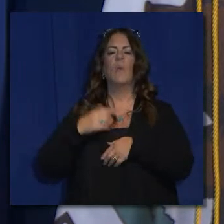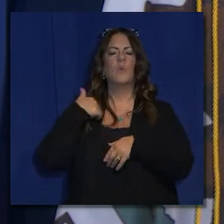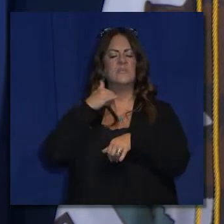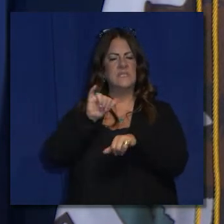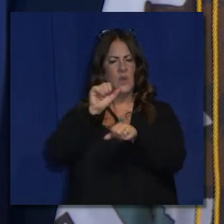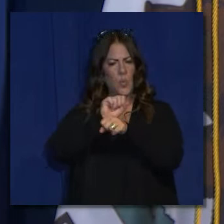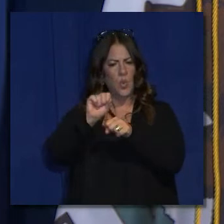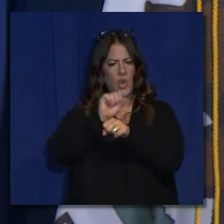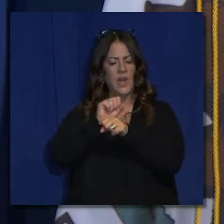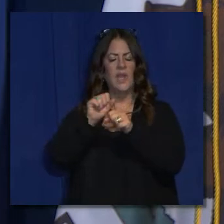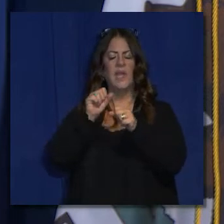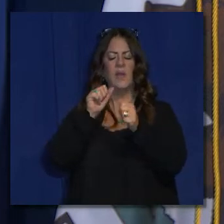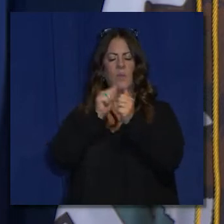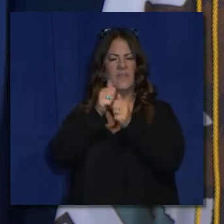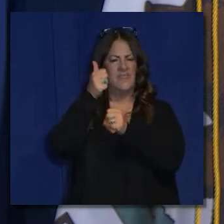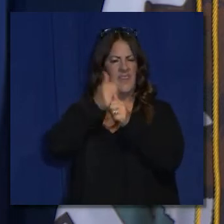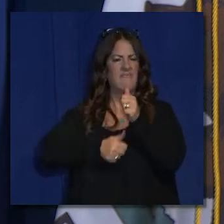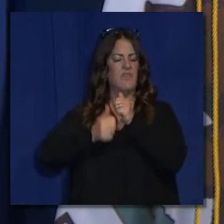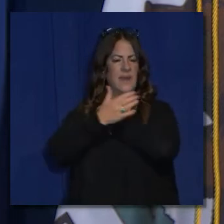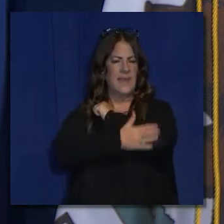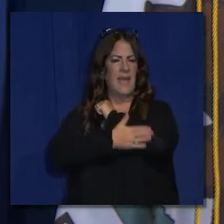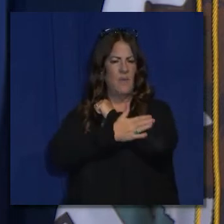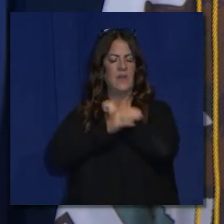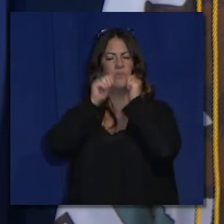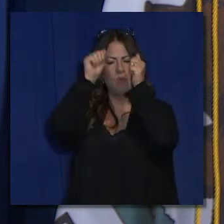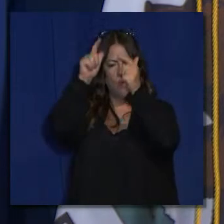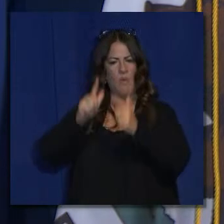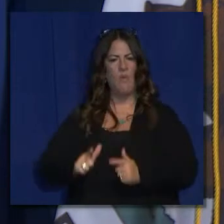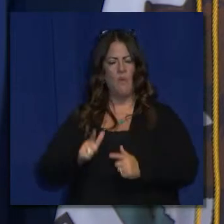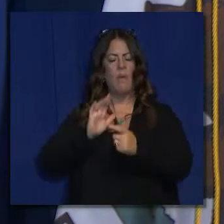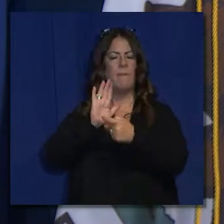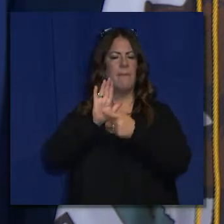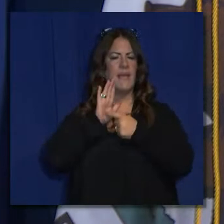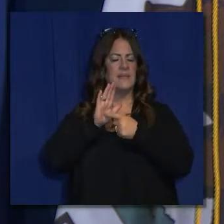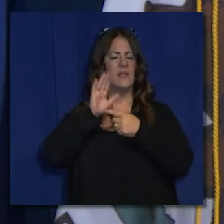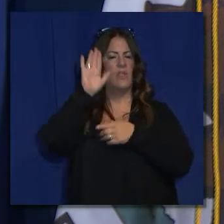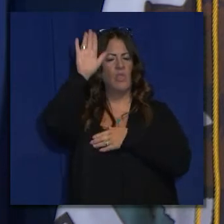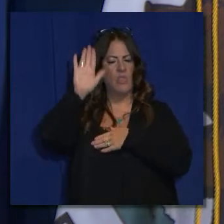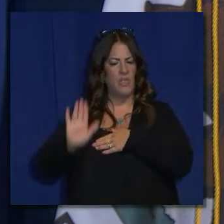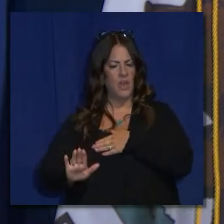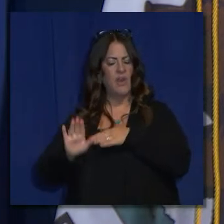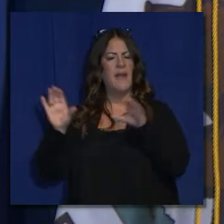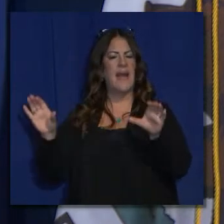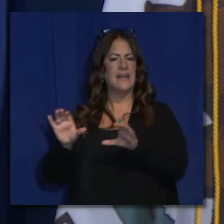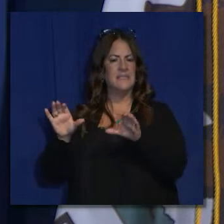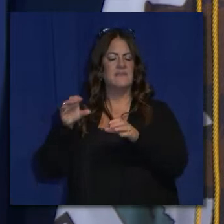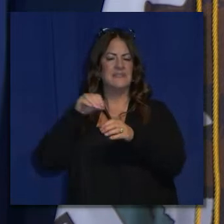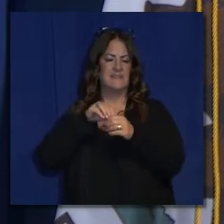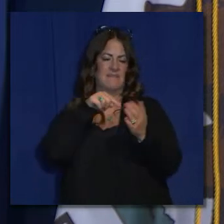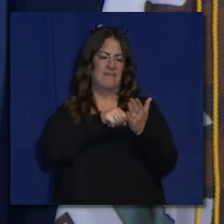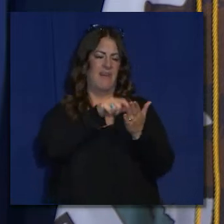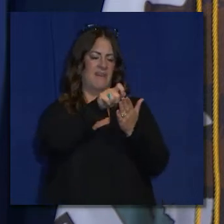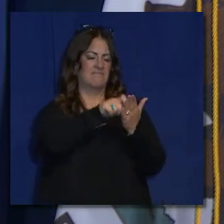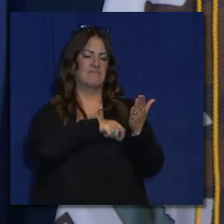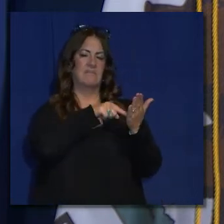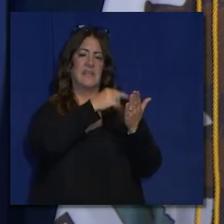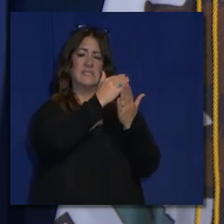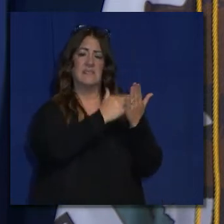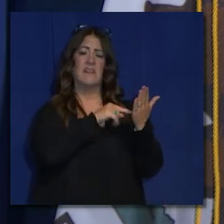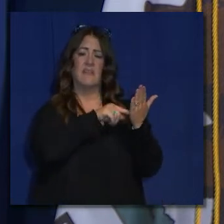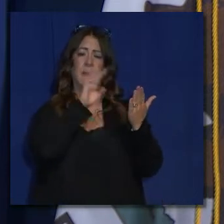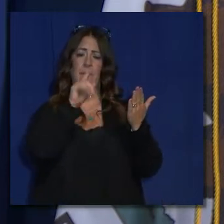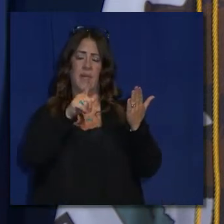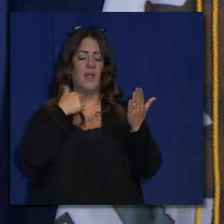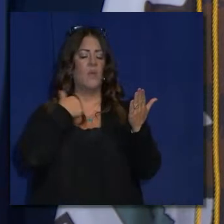through with the counties the mandated activities that they have in that bill, and we are planning